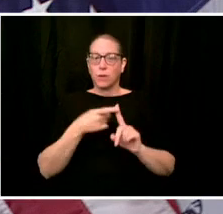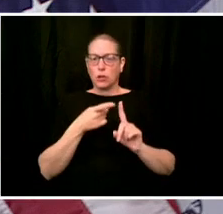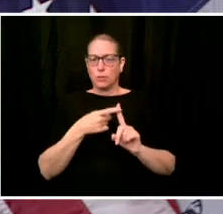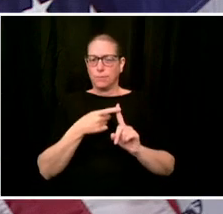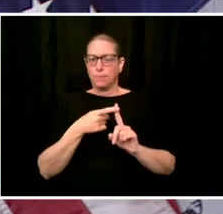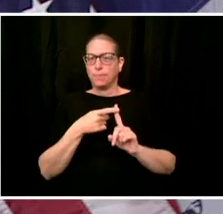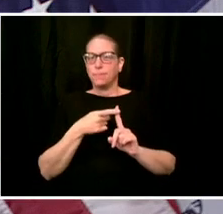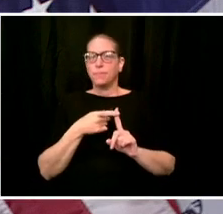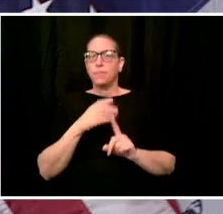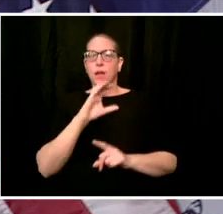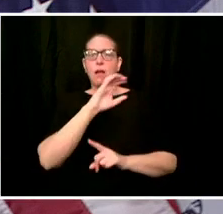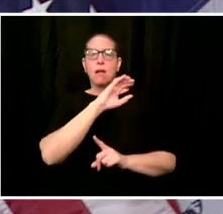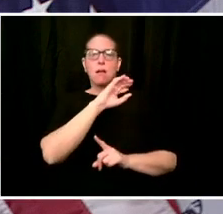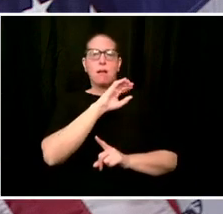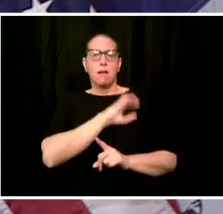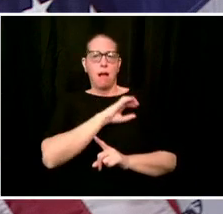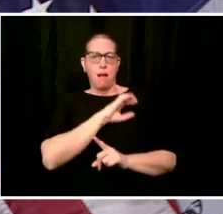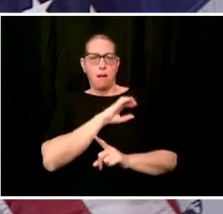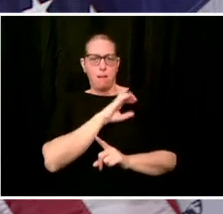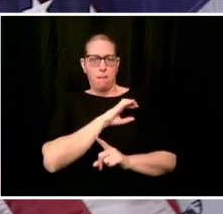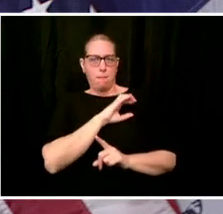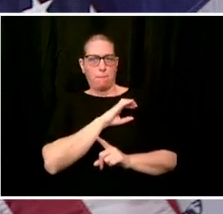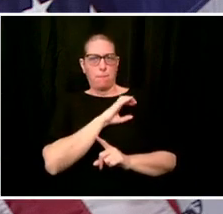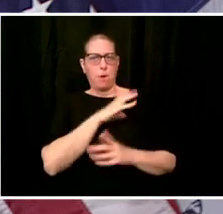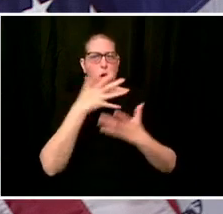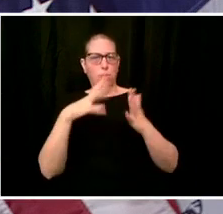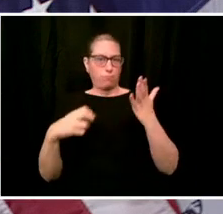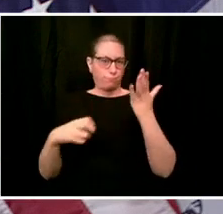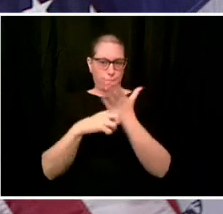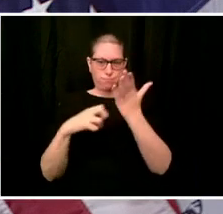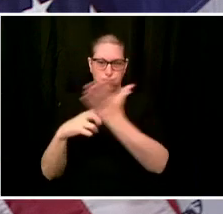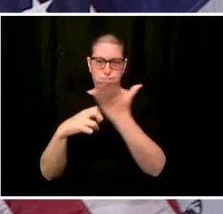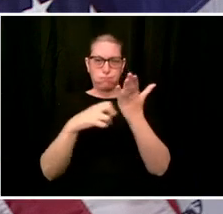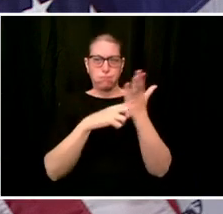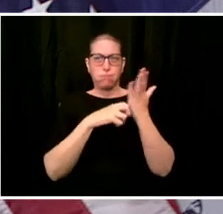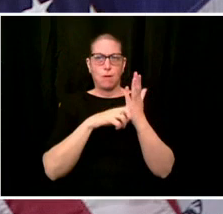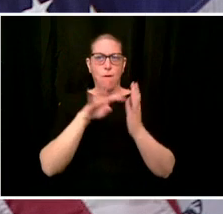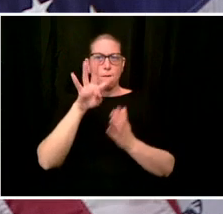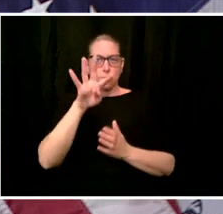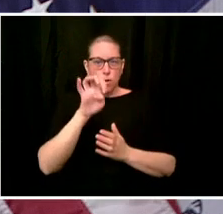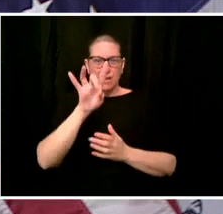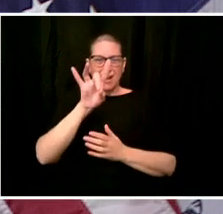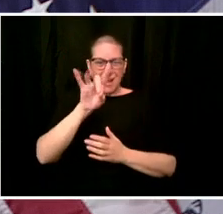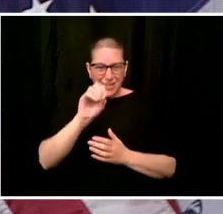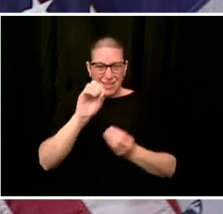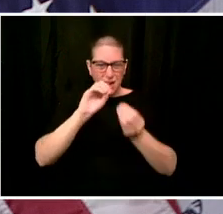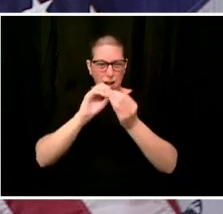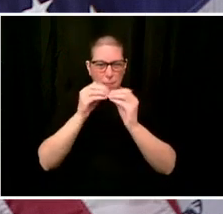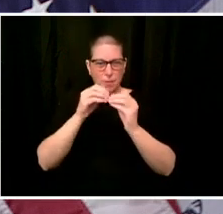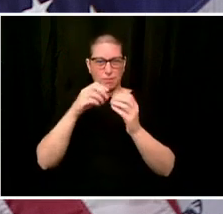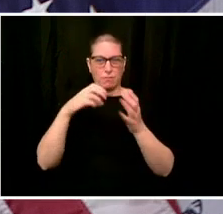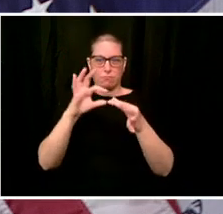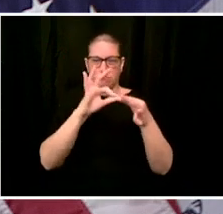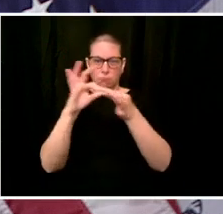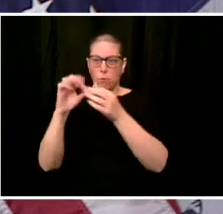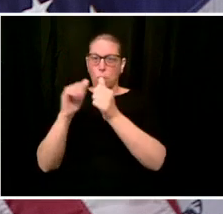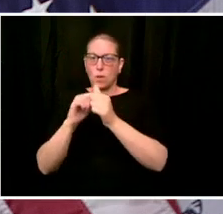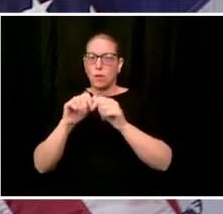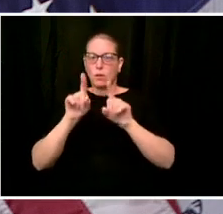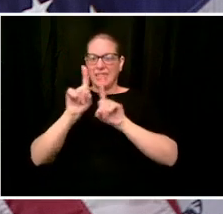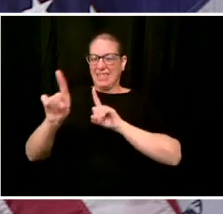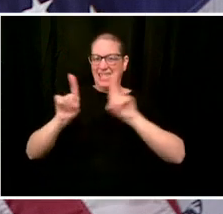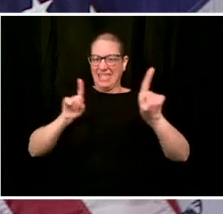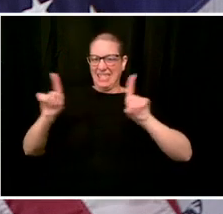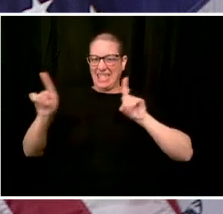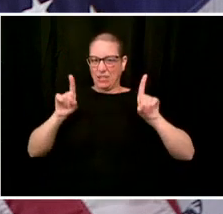482 summonses specifically for social distancing infractions, according to daily reports. But